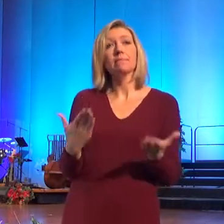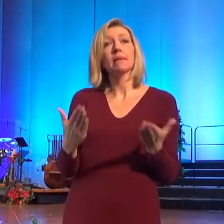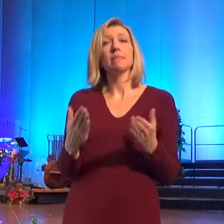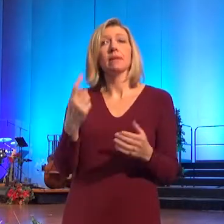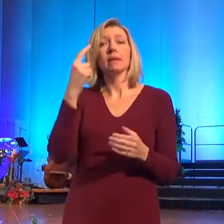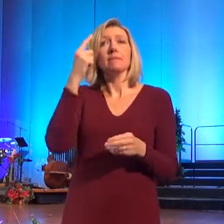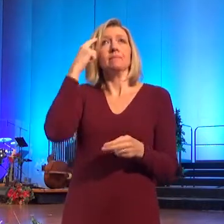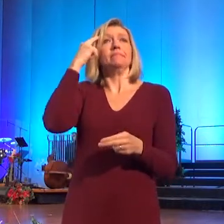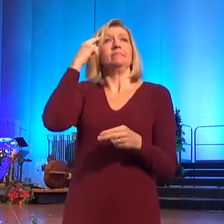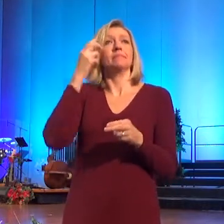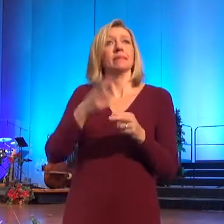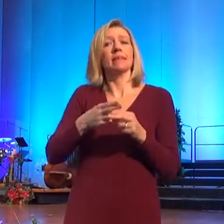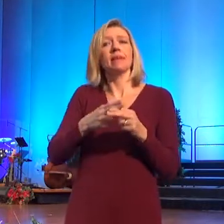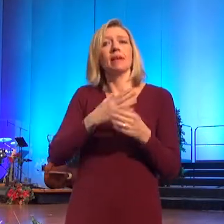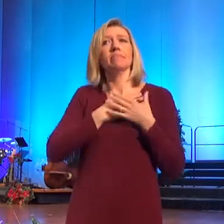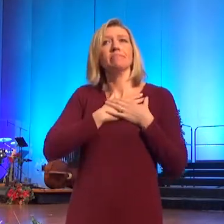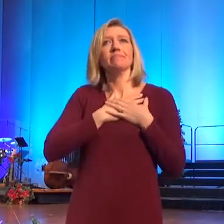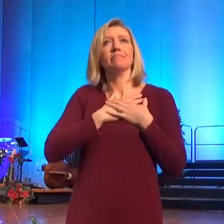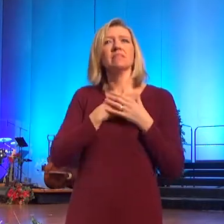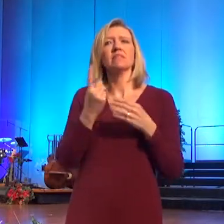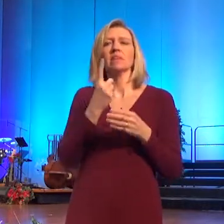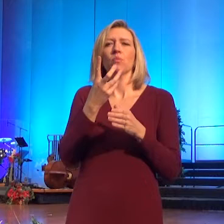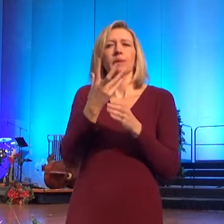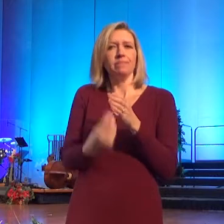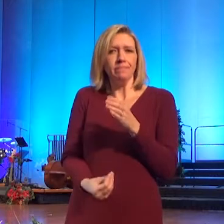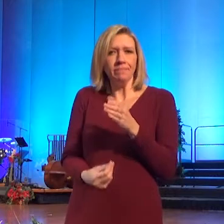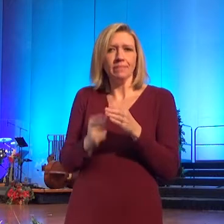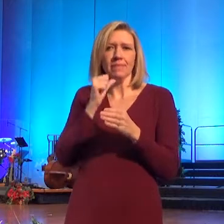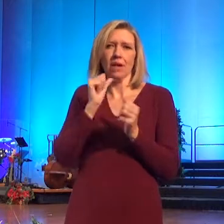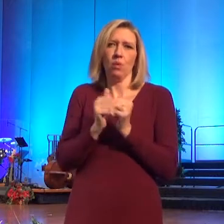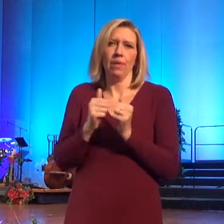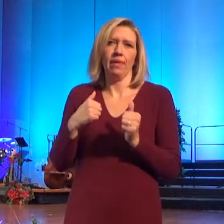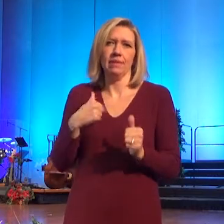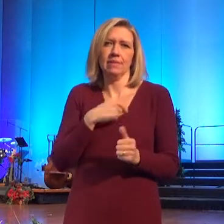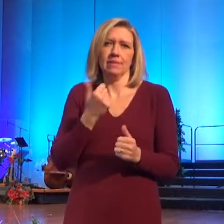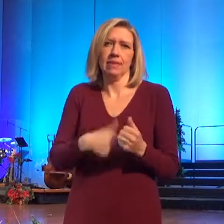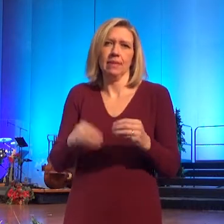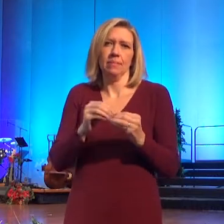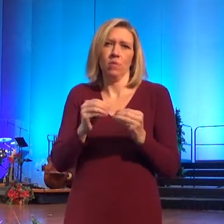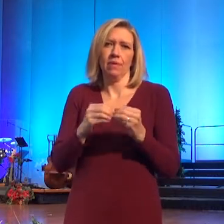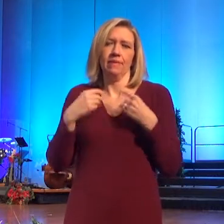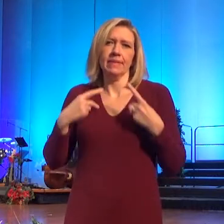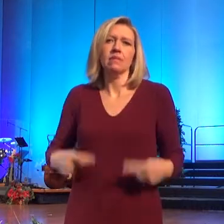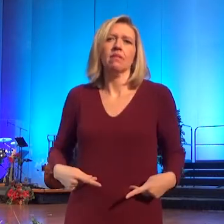your heart of someone who's no longer with us in physical form.